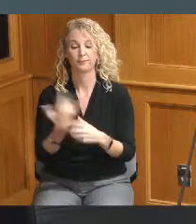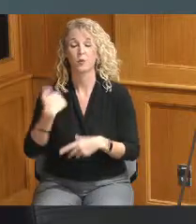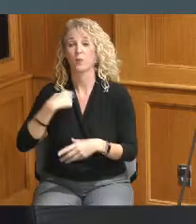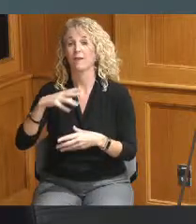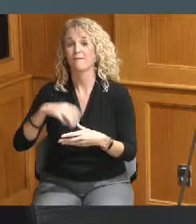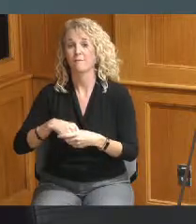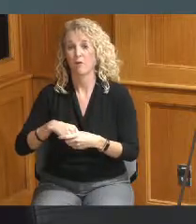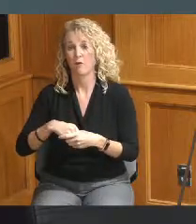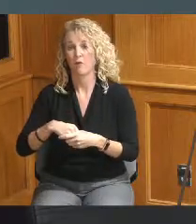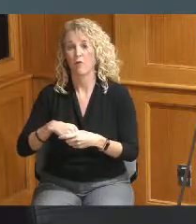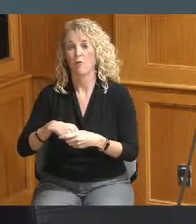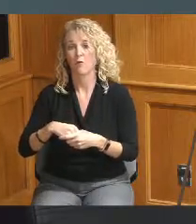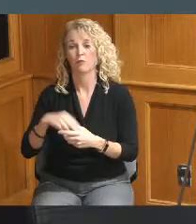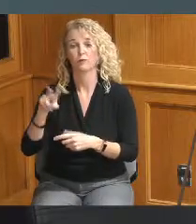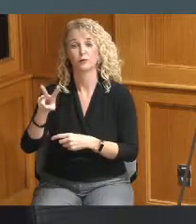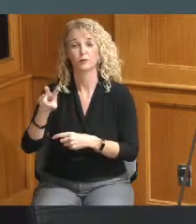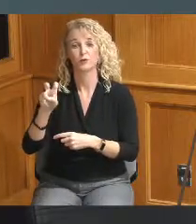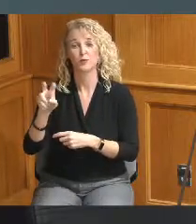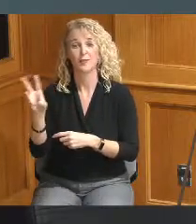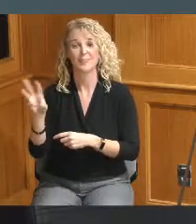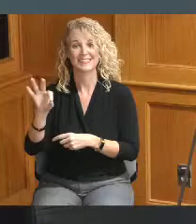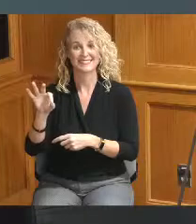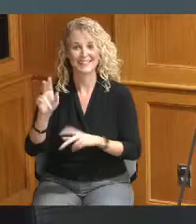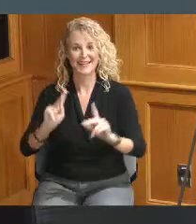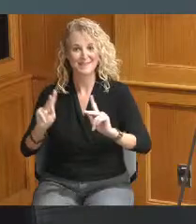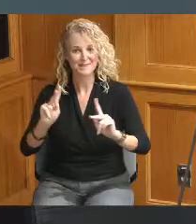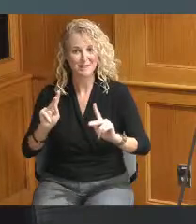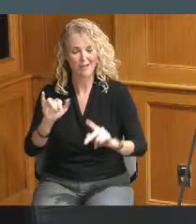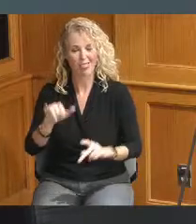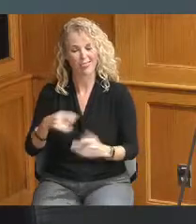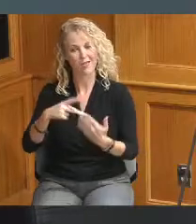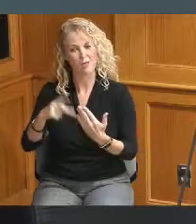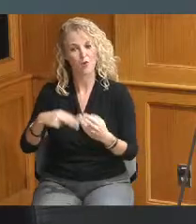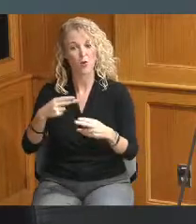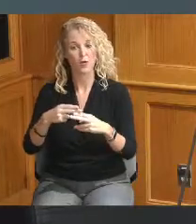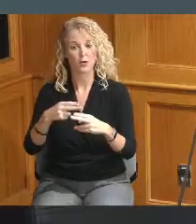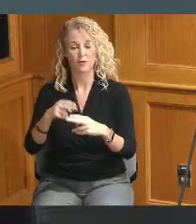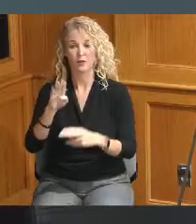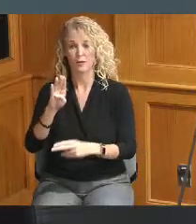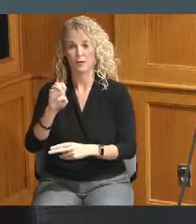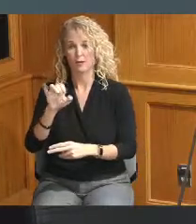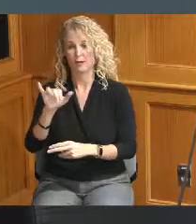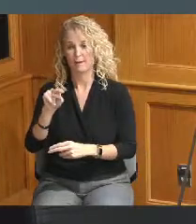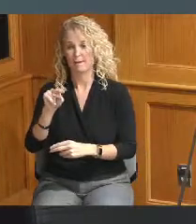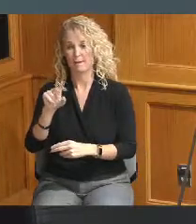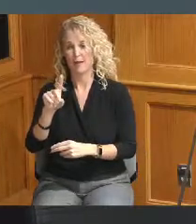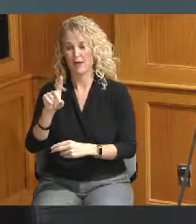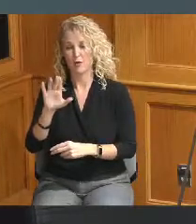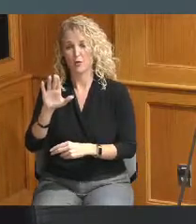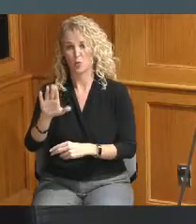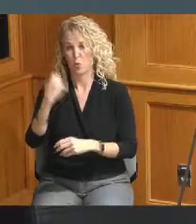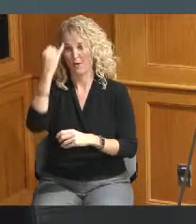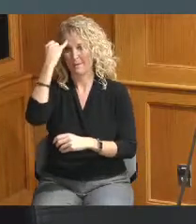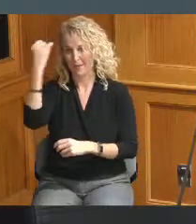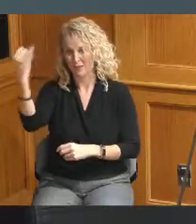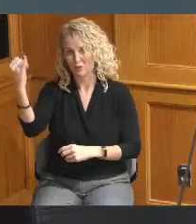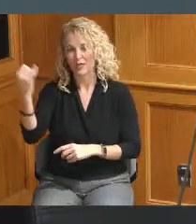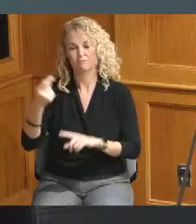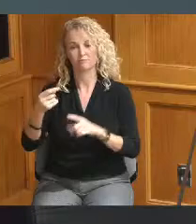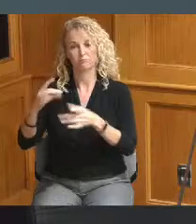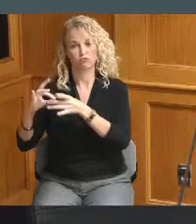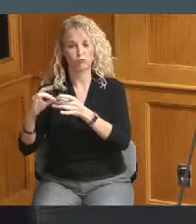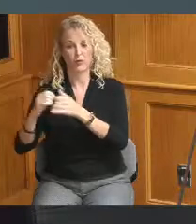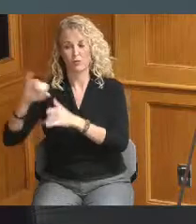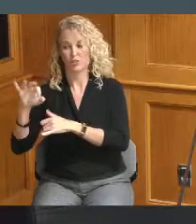involved 269 participants, and Beyond Your Imagination is a program through JFS where those young people that